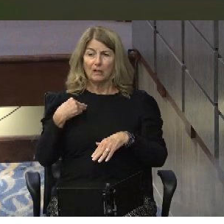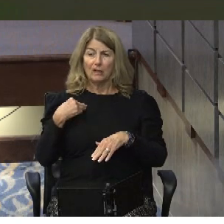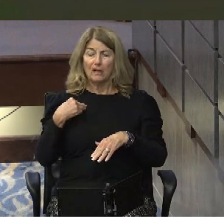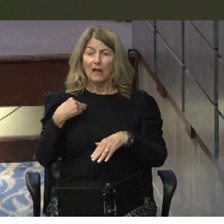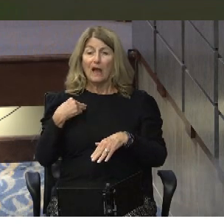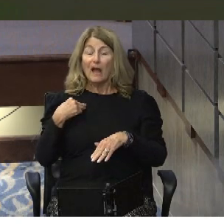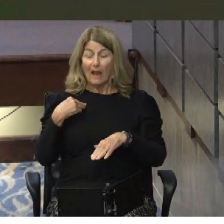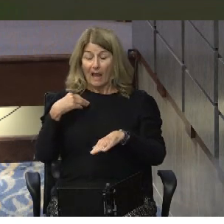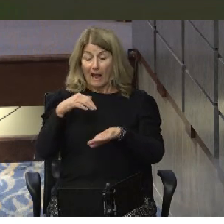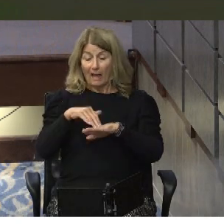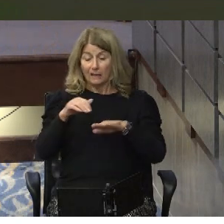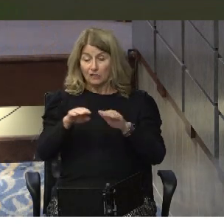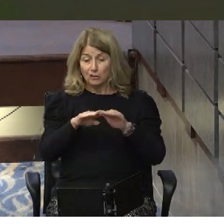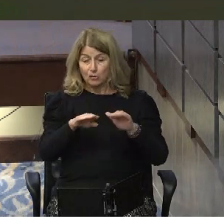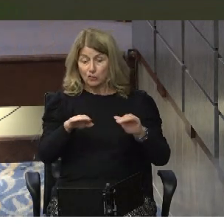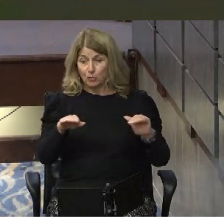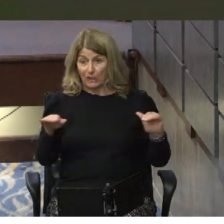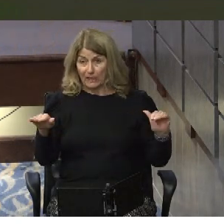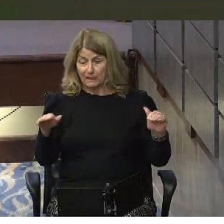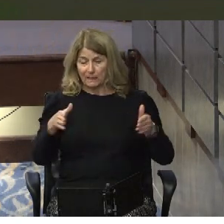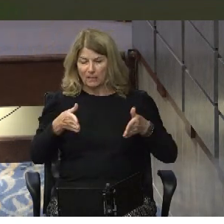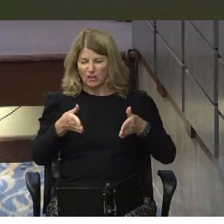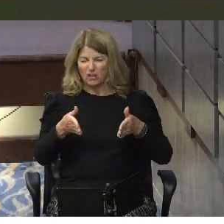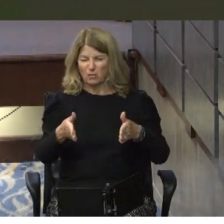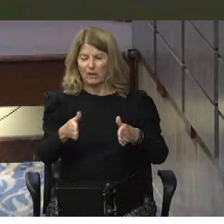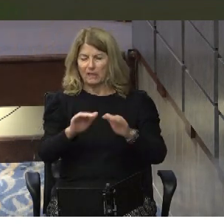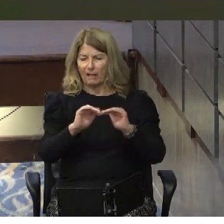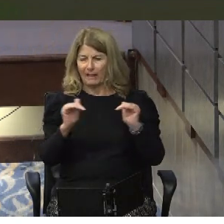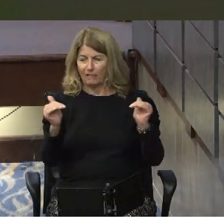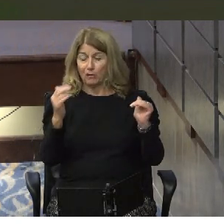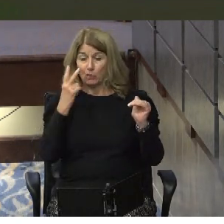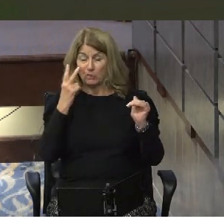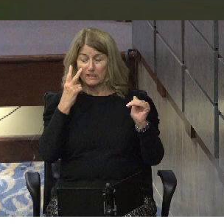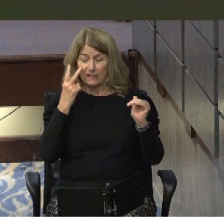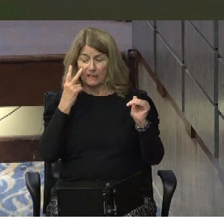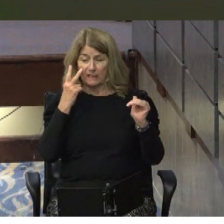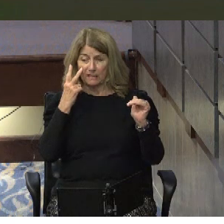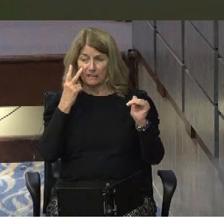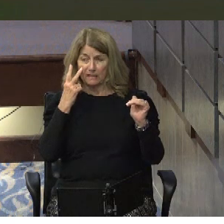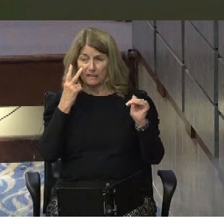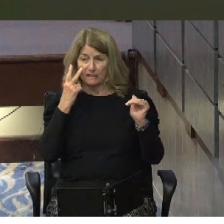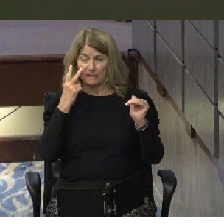the street level, you see the retail continuing around. There's a